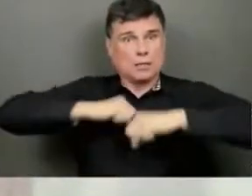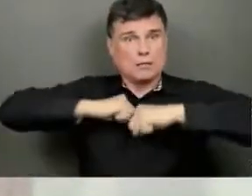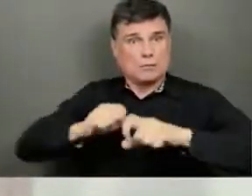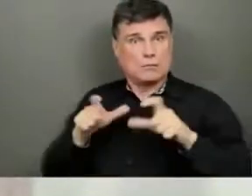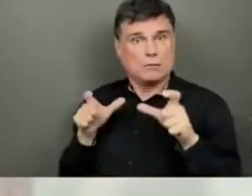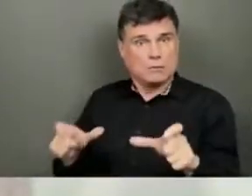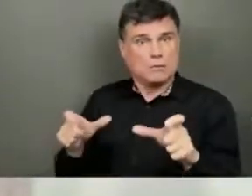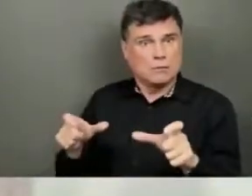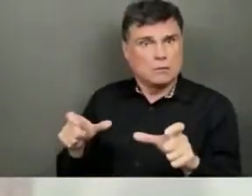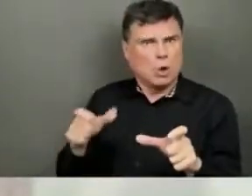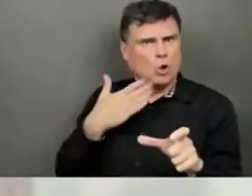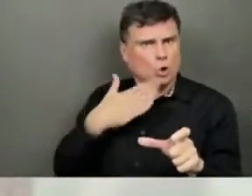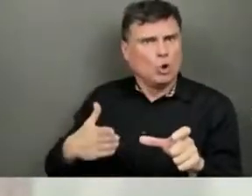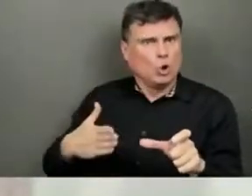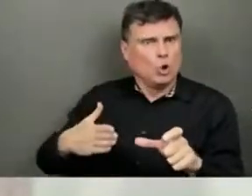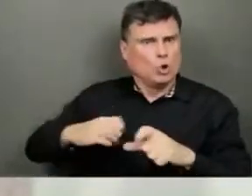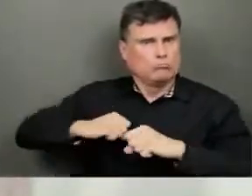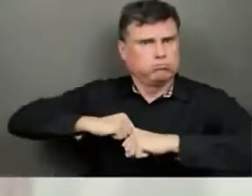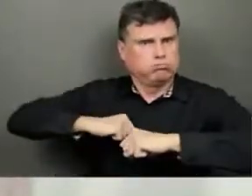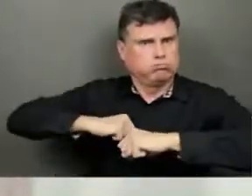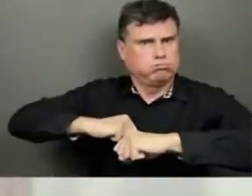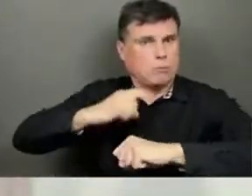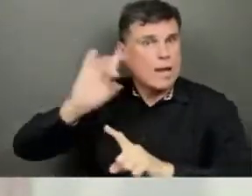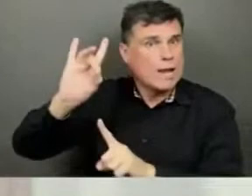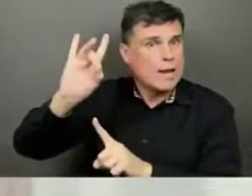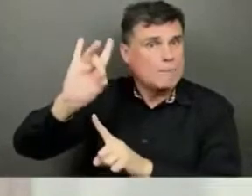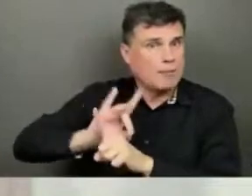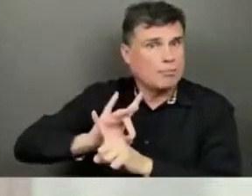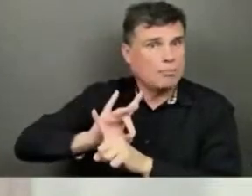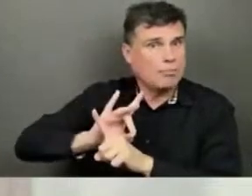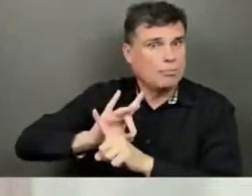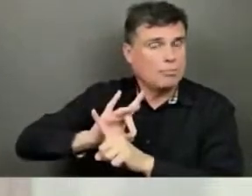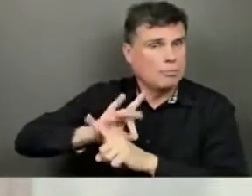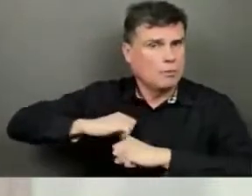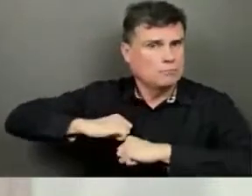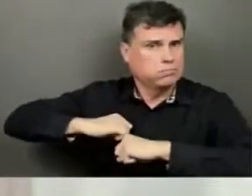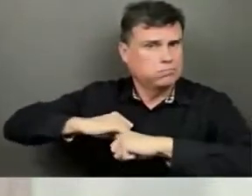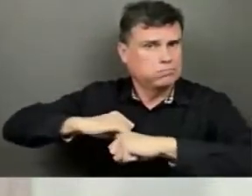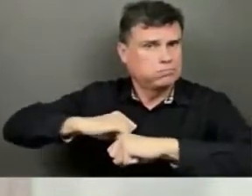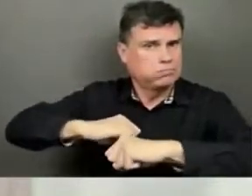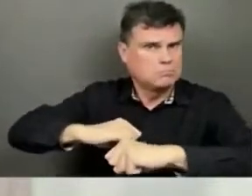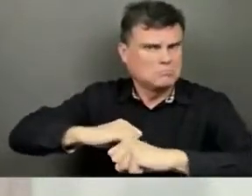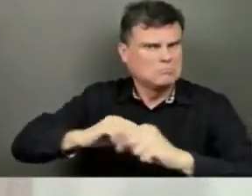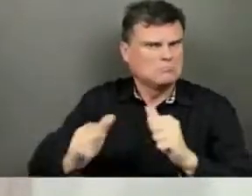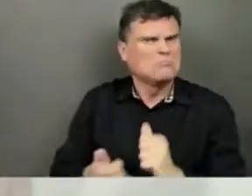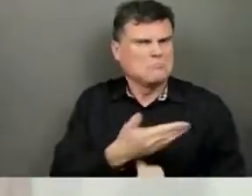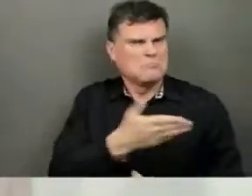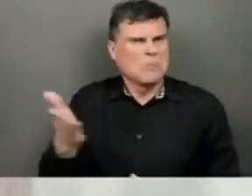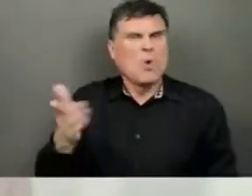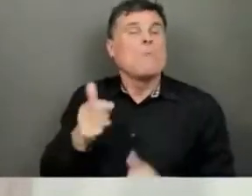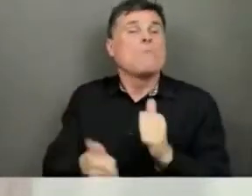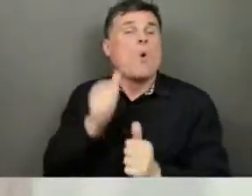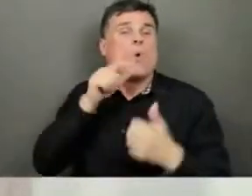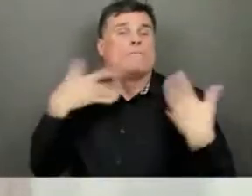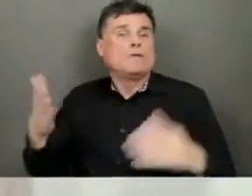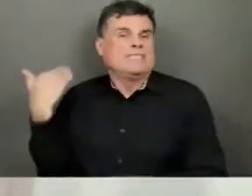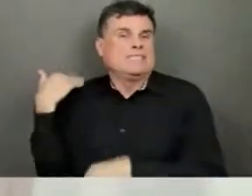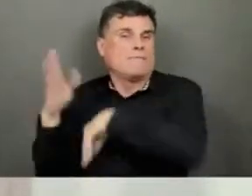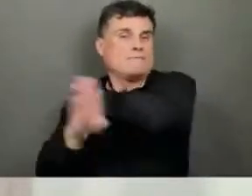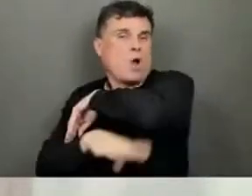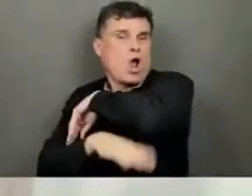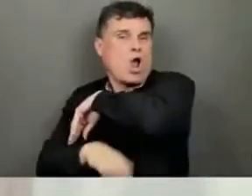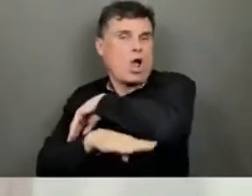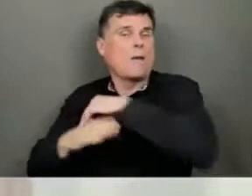how long it's been since many people got their bivalent booster in the fall. And so we'll continue to watch that. We also know that